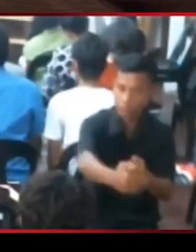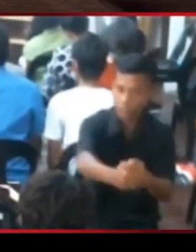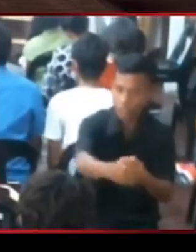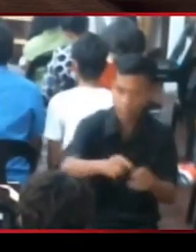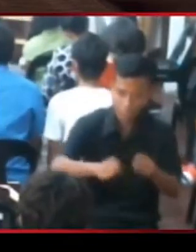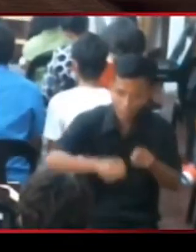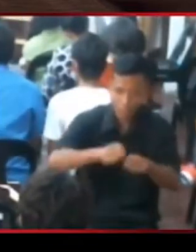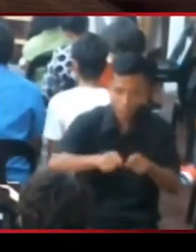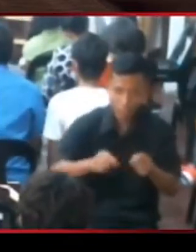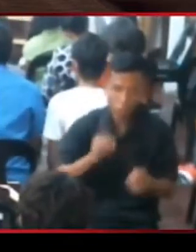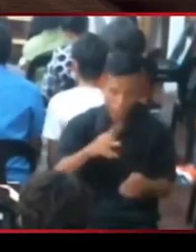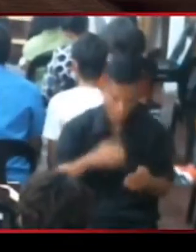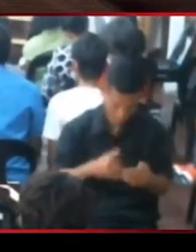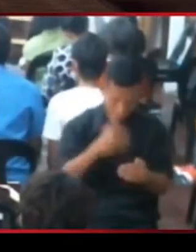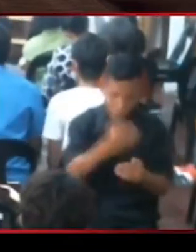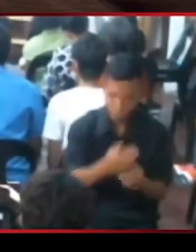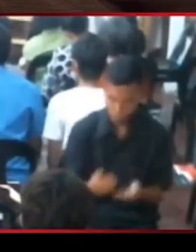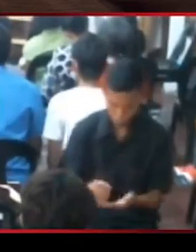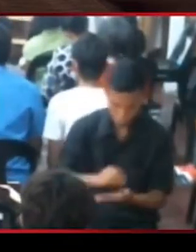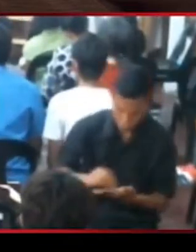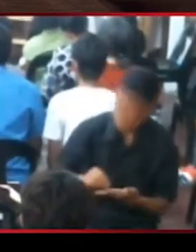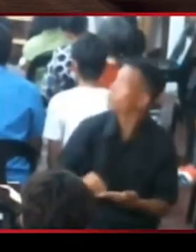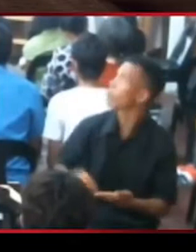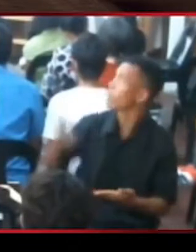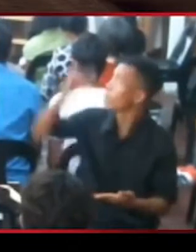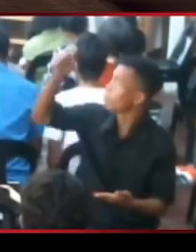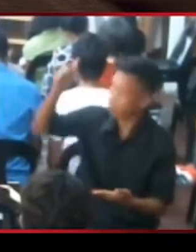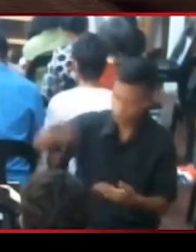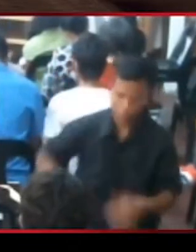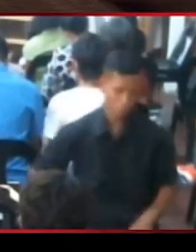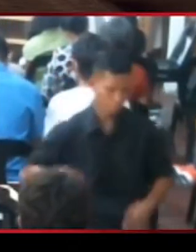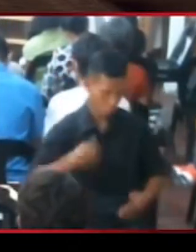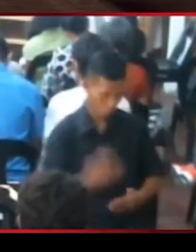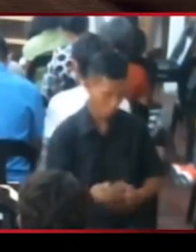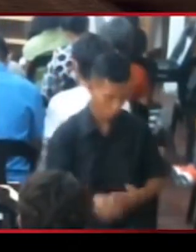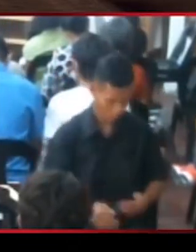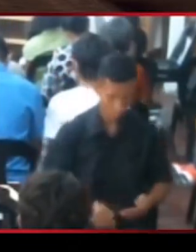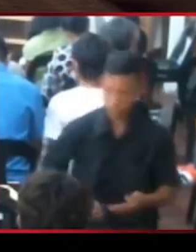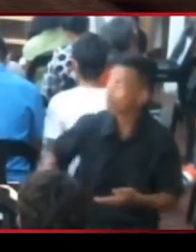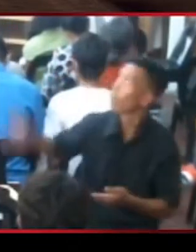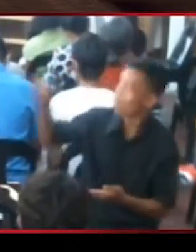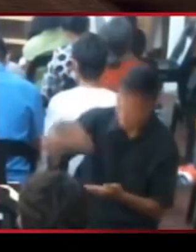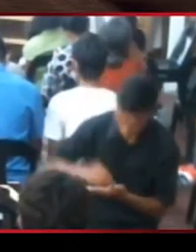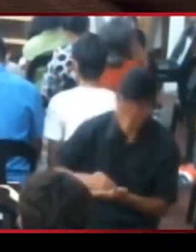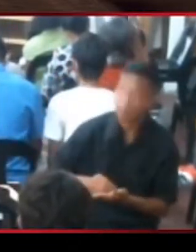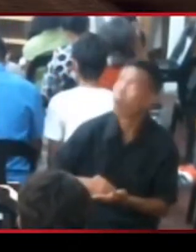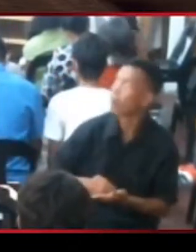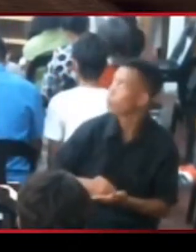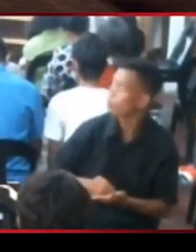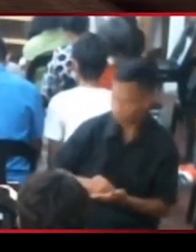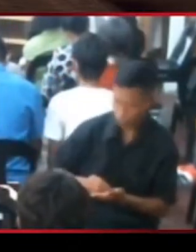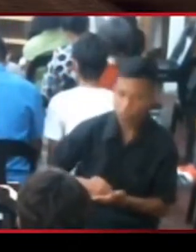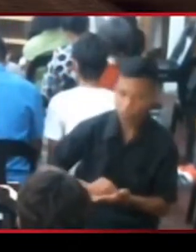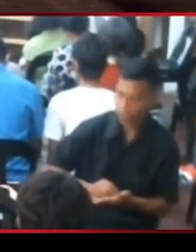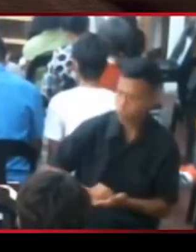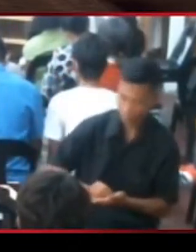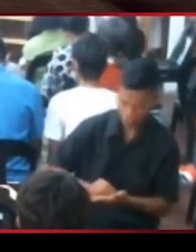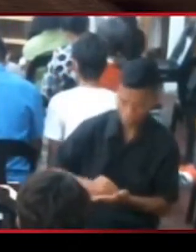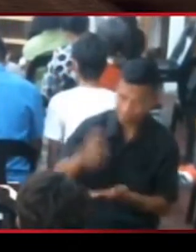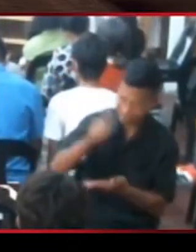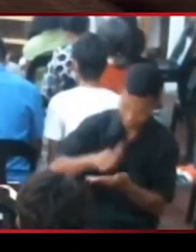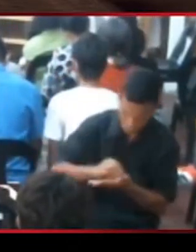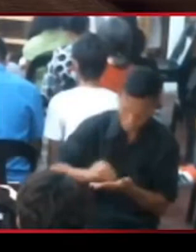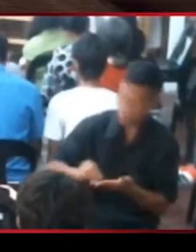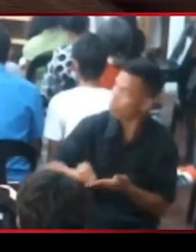he passed that one, now it's time to move on. So, and again, count it